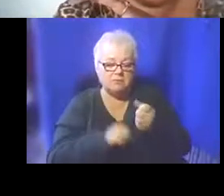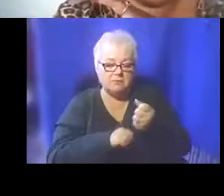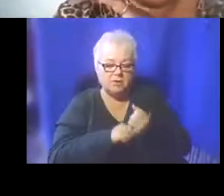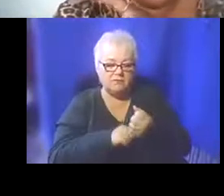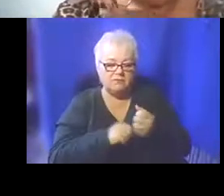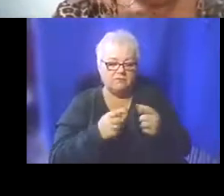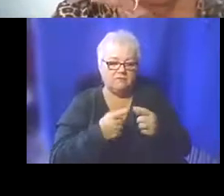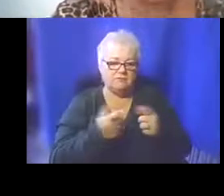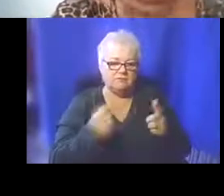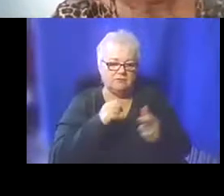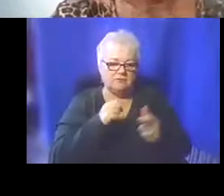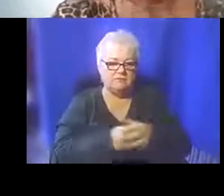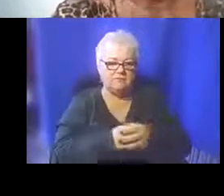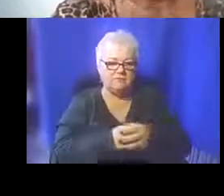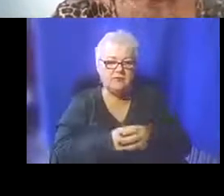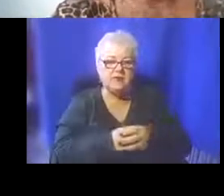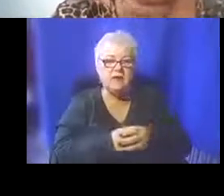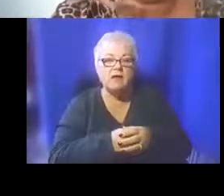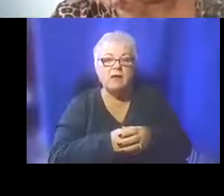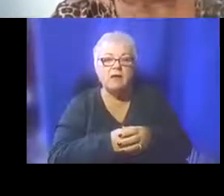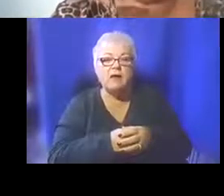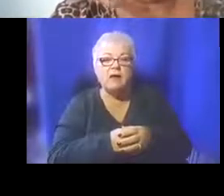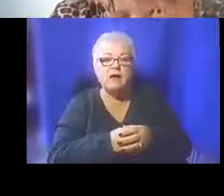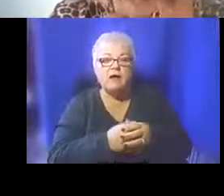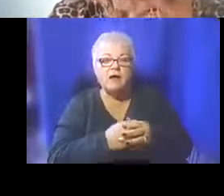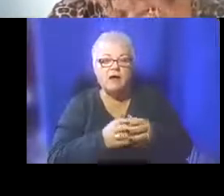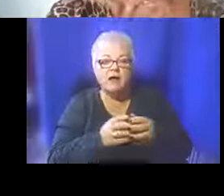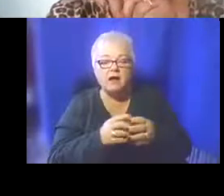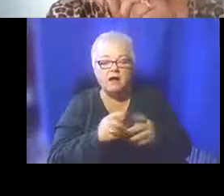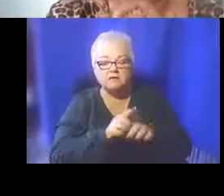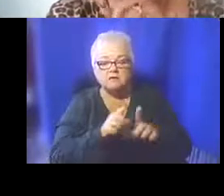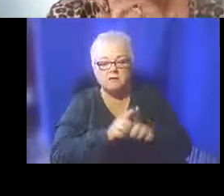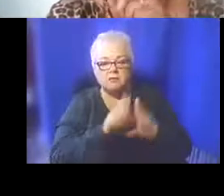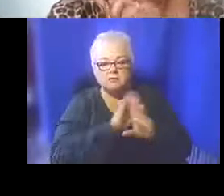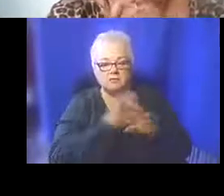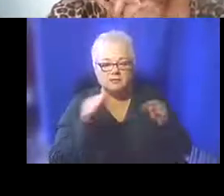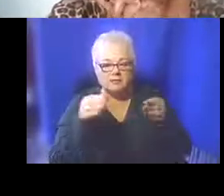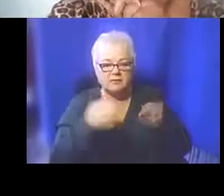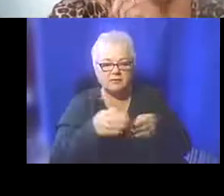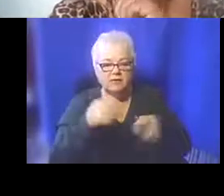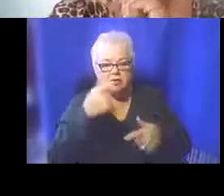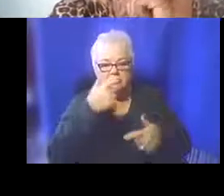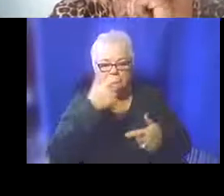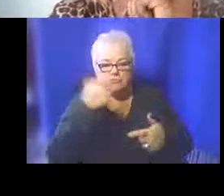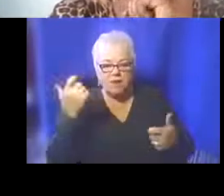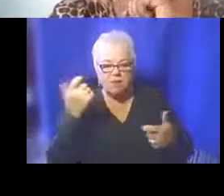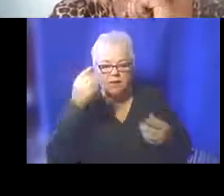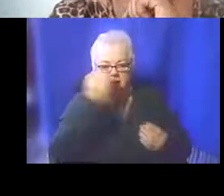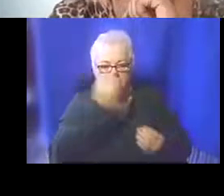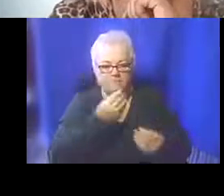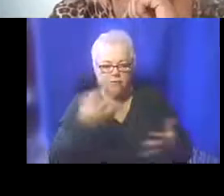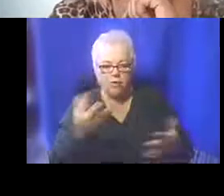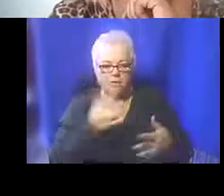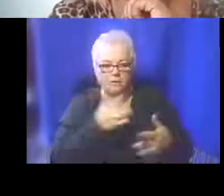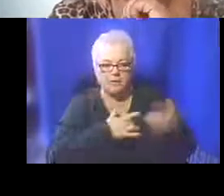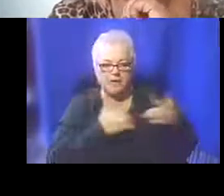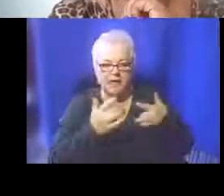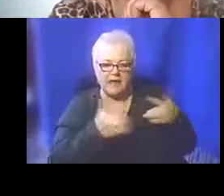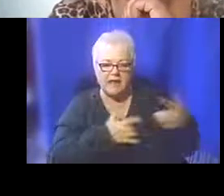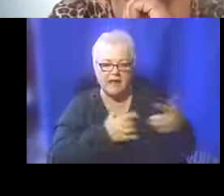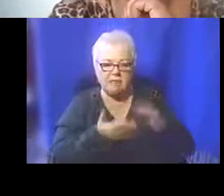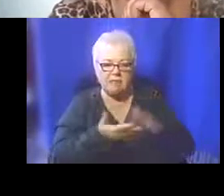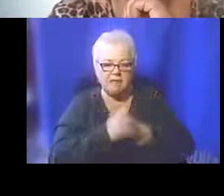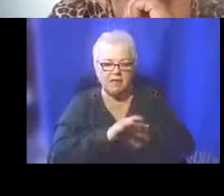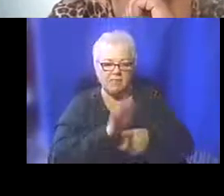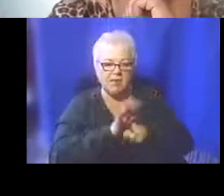others. But I wanted to also really narrow in on trauma-informed care because it's become sort of a buzzword